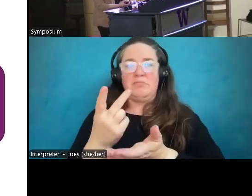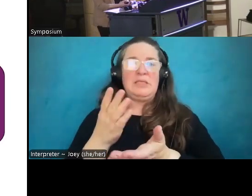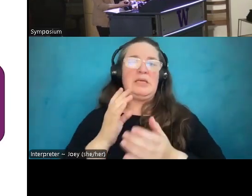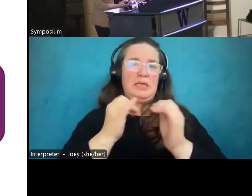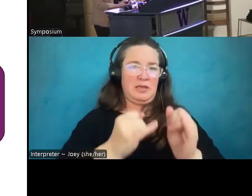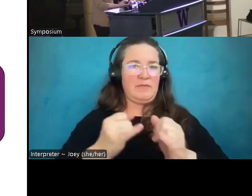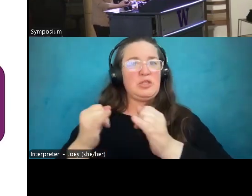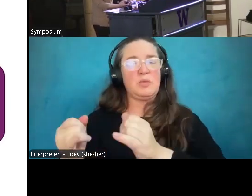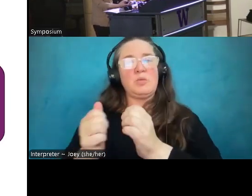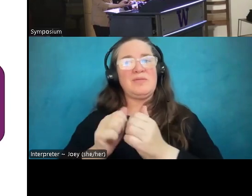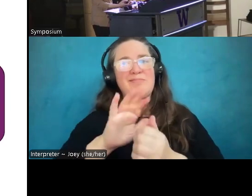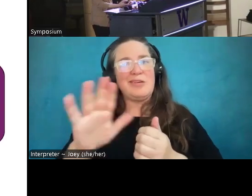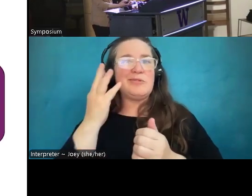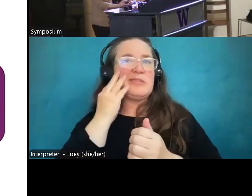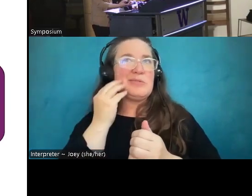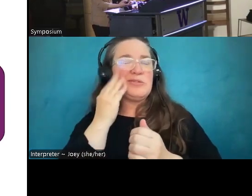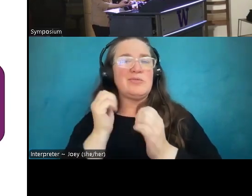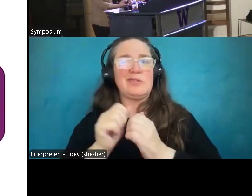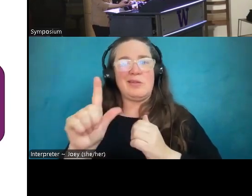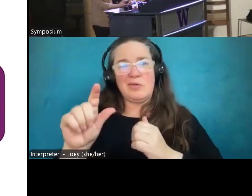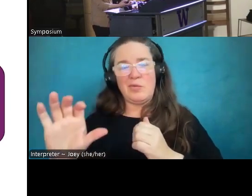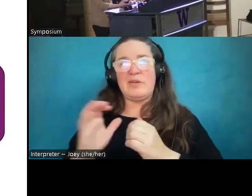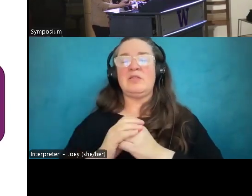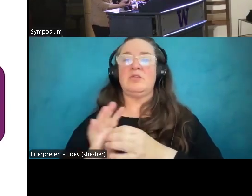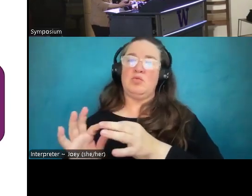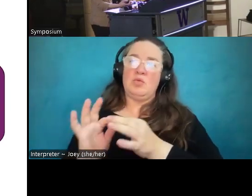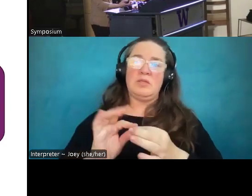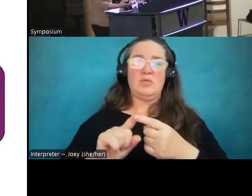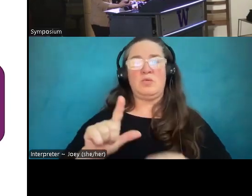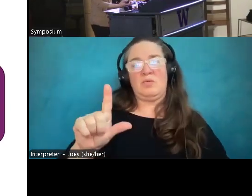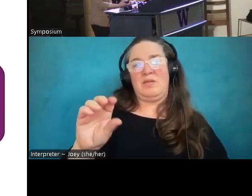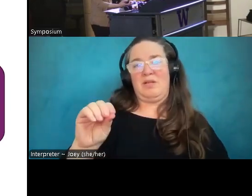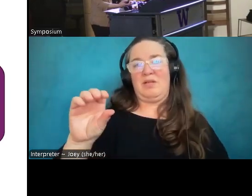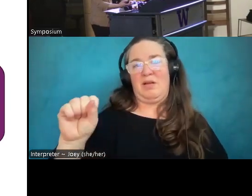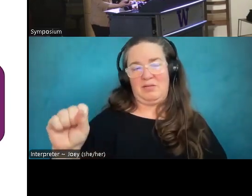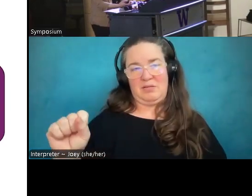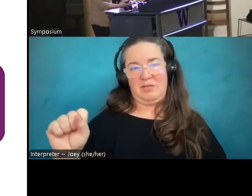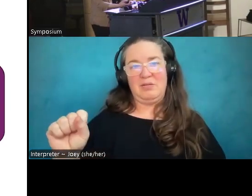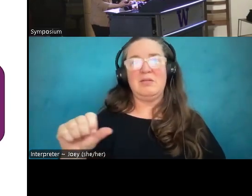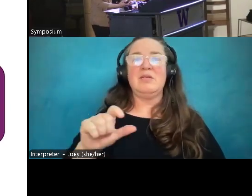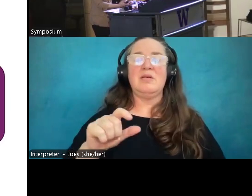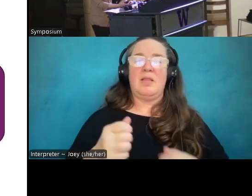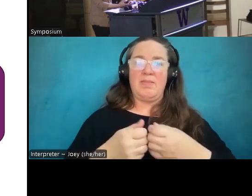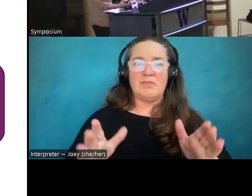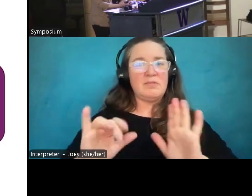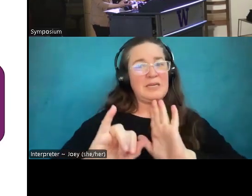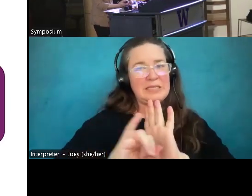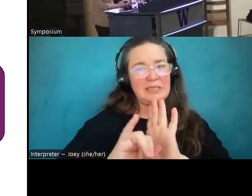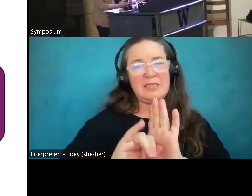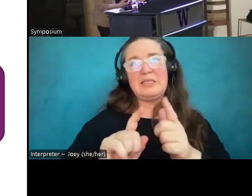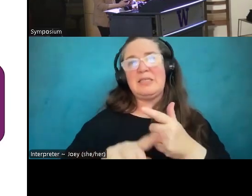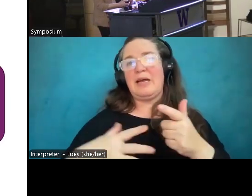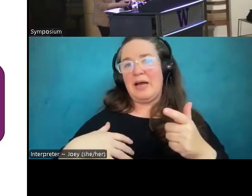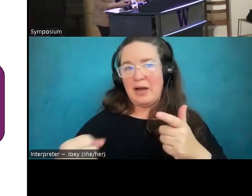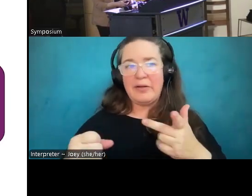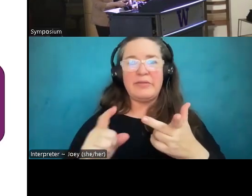loss of identity, loss of health, and loss of energy. I